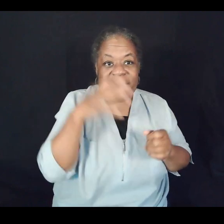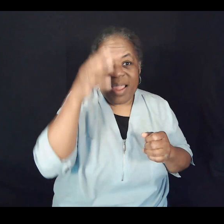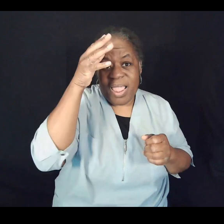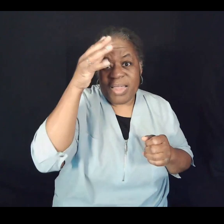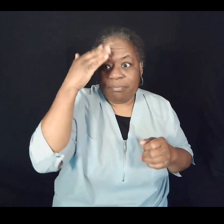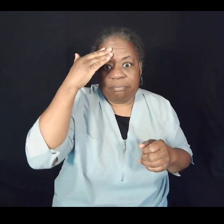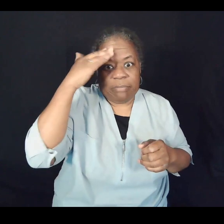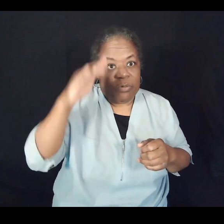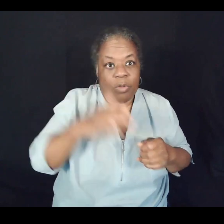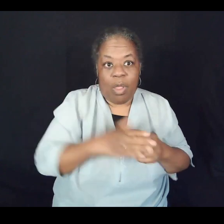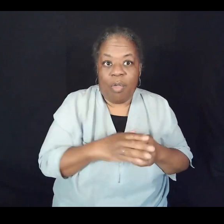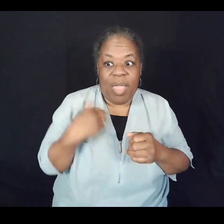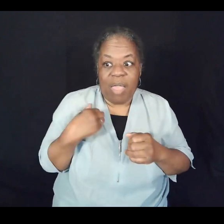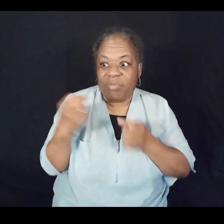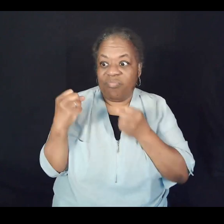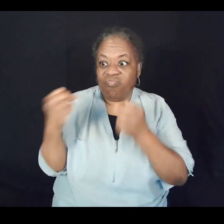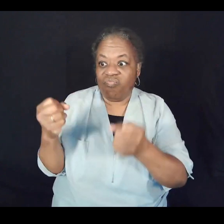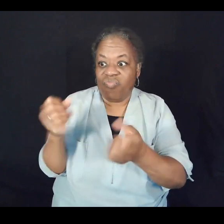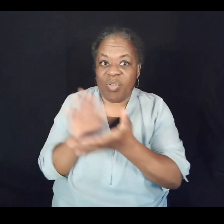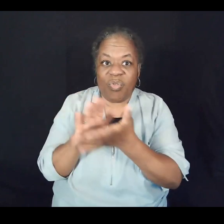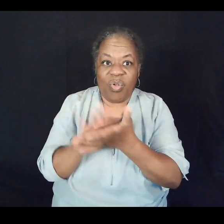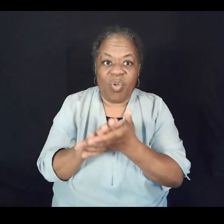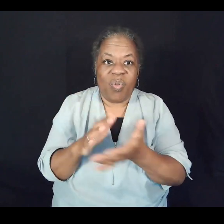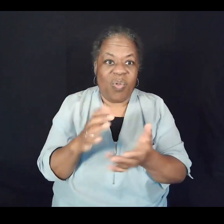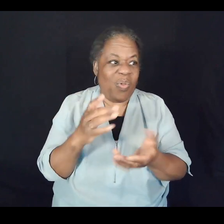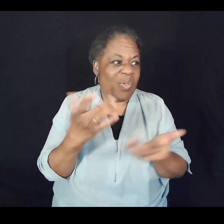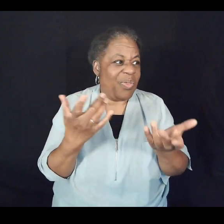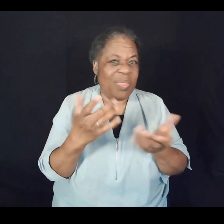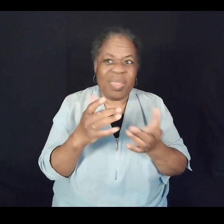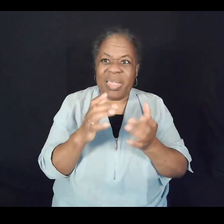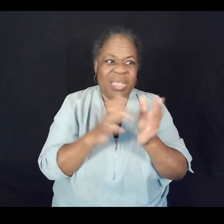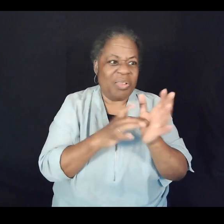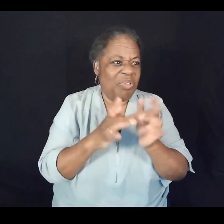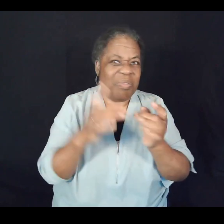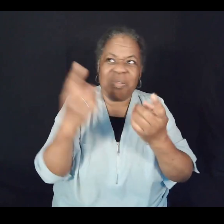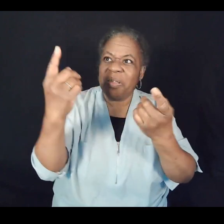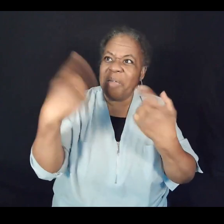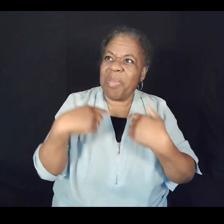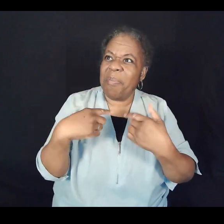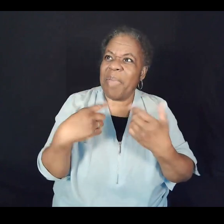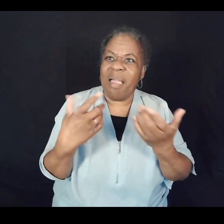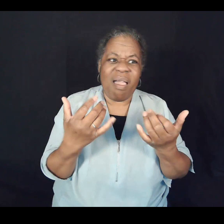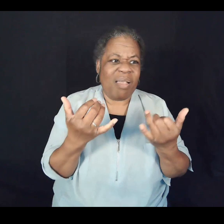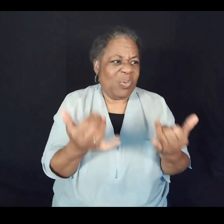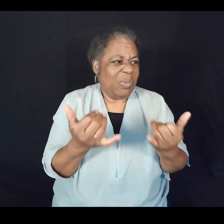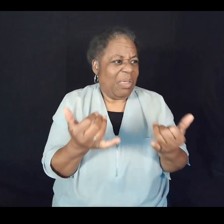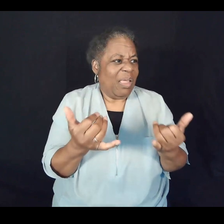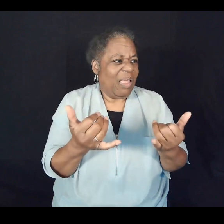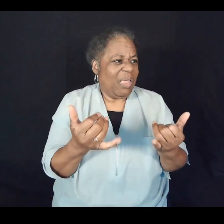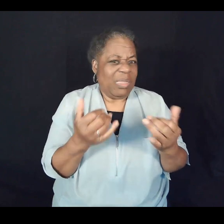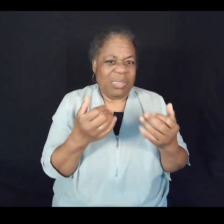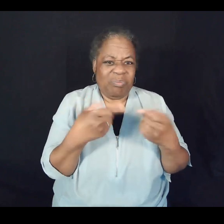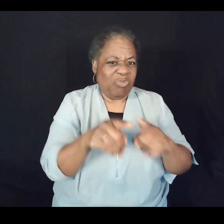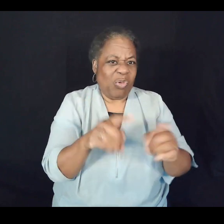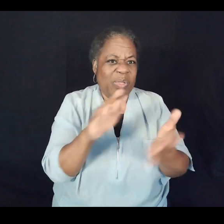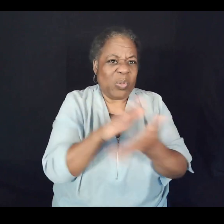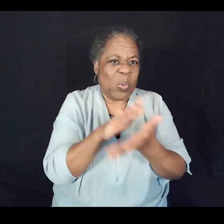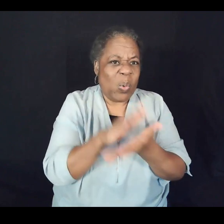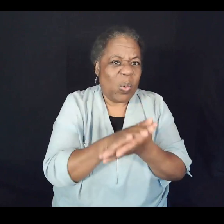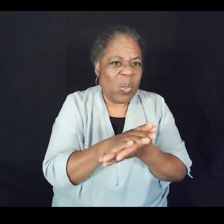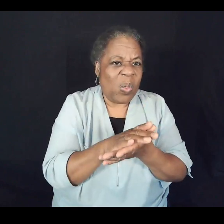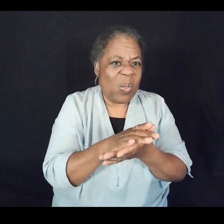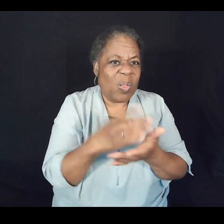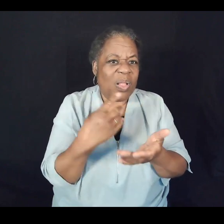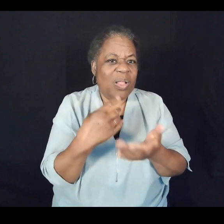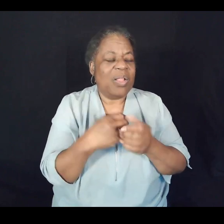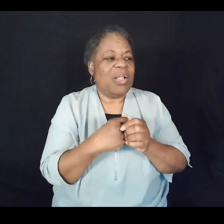I was driving into school thinking like Jesus was supposed to re-enter the Earth's atmosphere during third period that day. And we talked about it on that